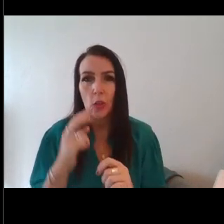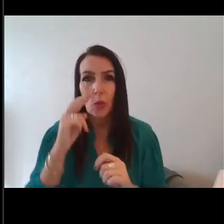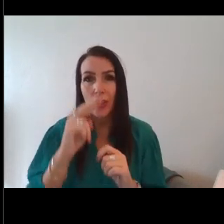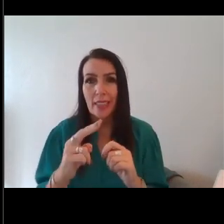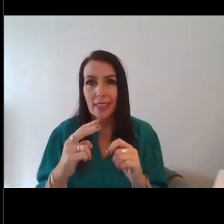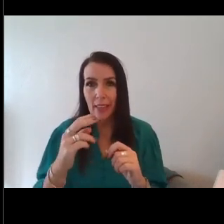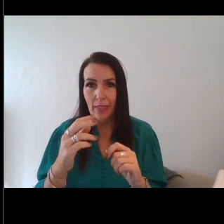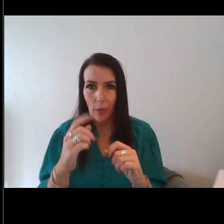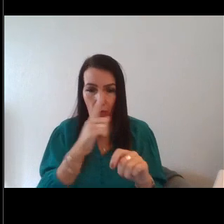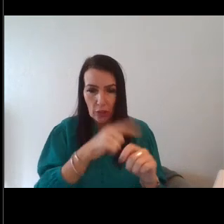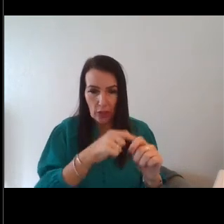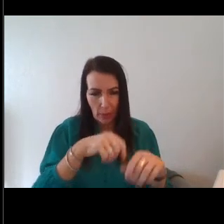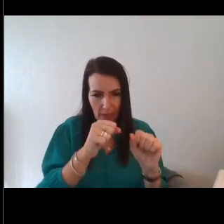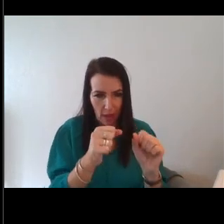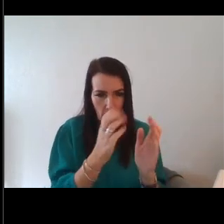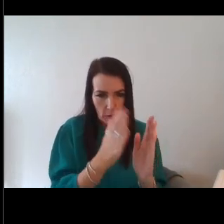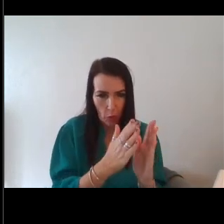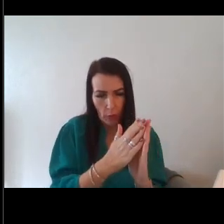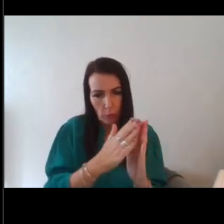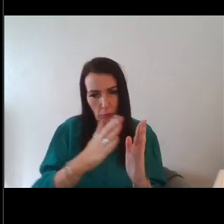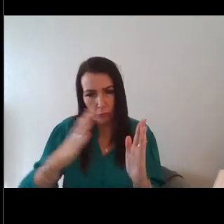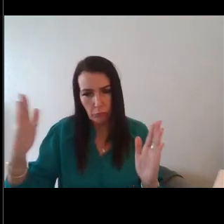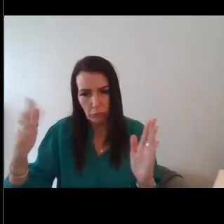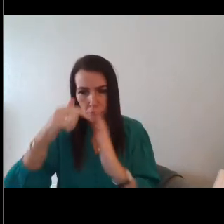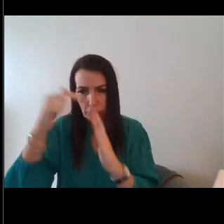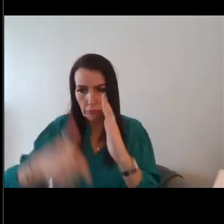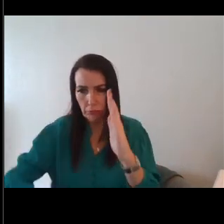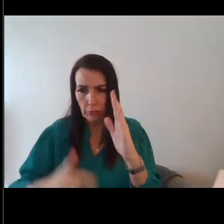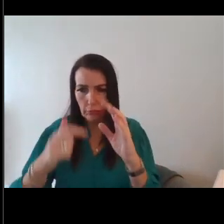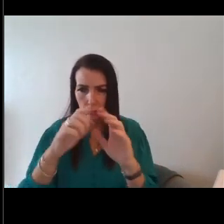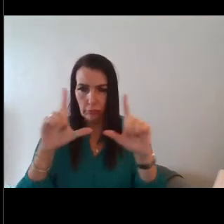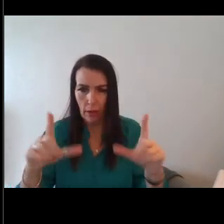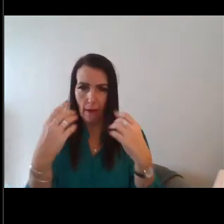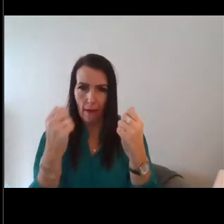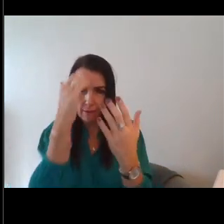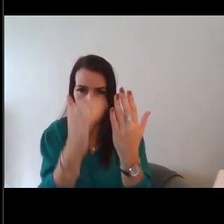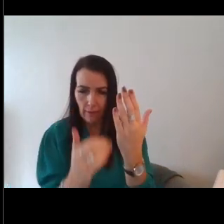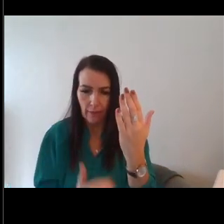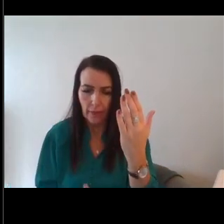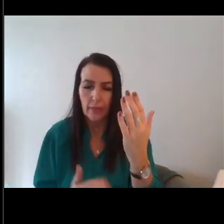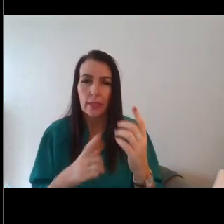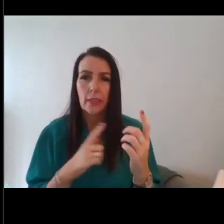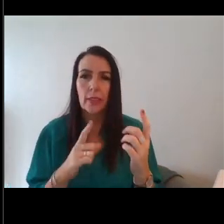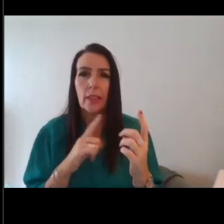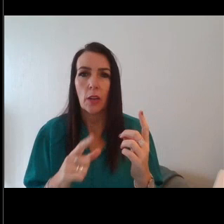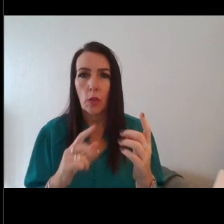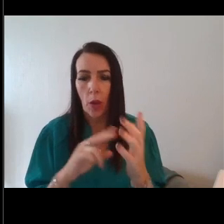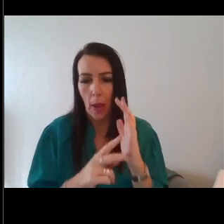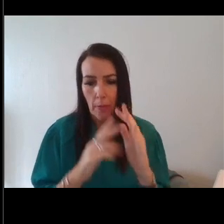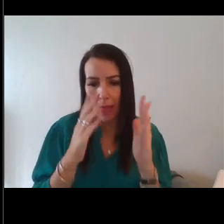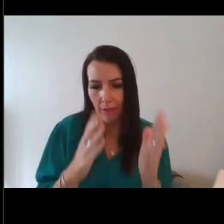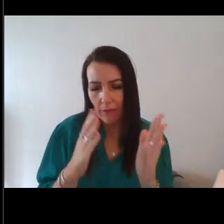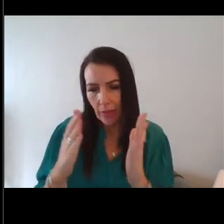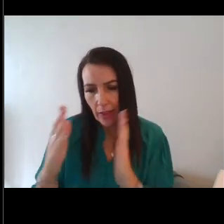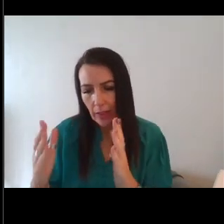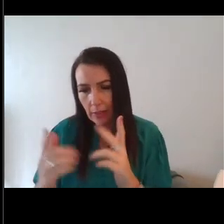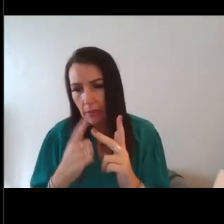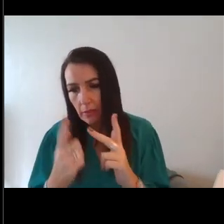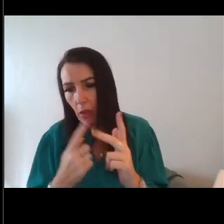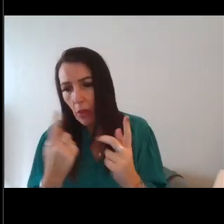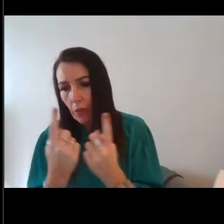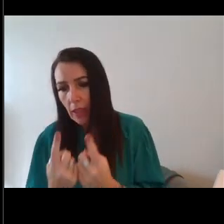up over time from that initial evidence-based retrofit pathways. Now we're kind of into that plan phase and looking at other applications that are built off